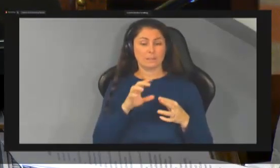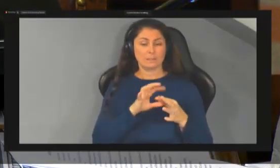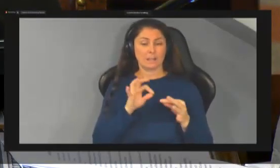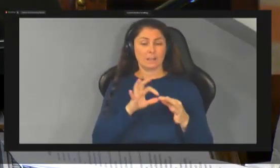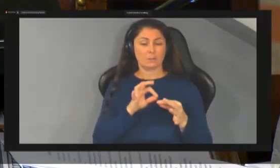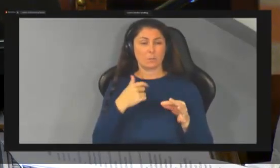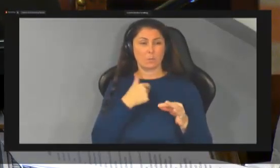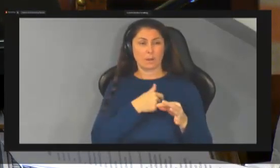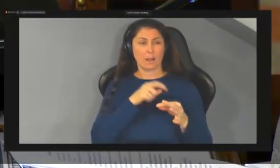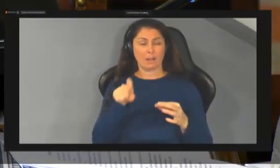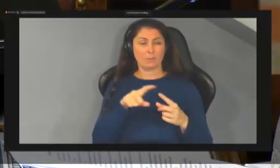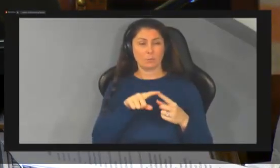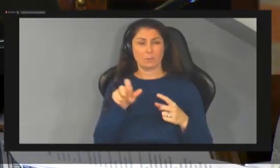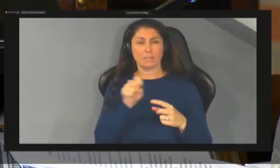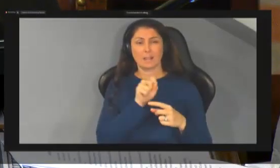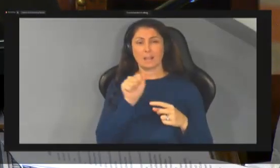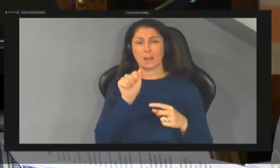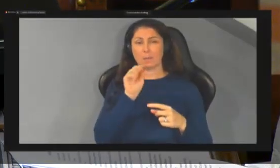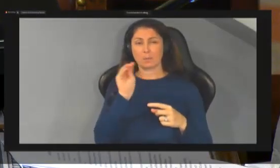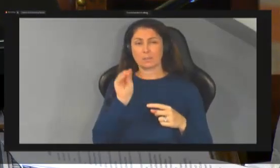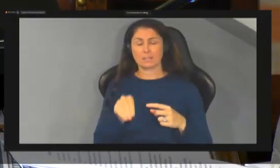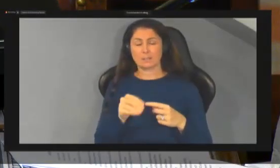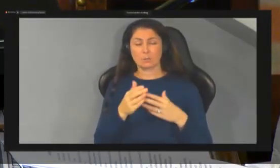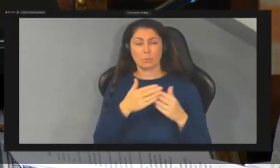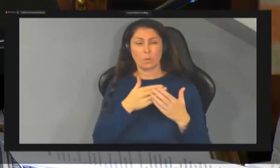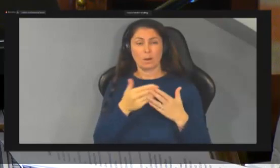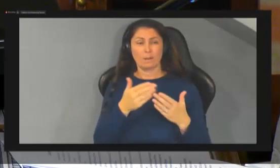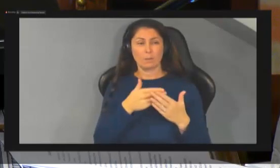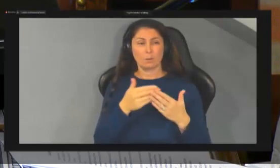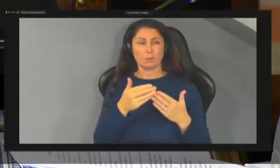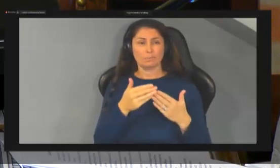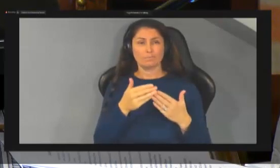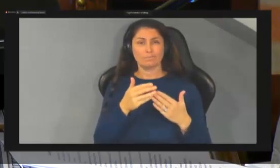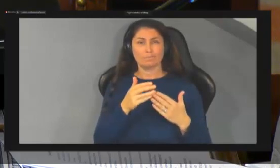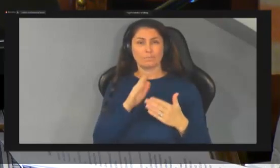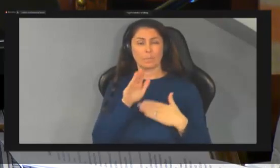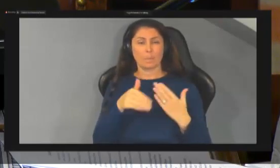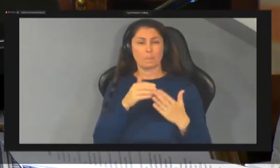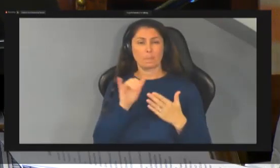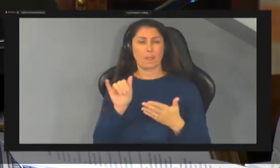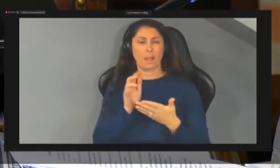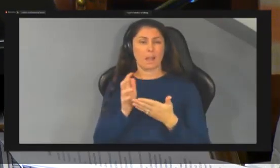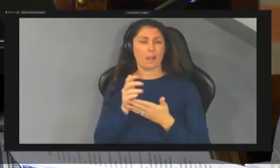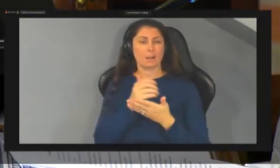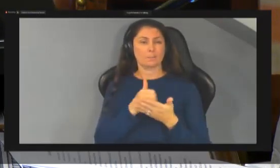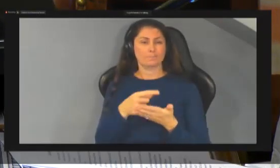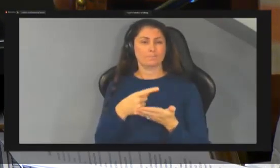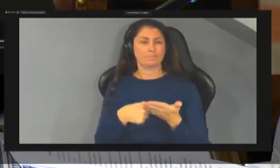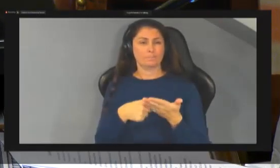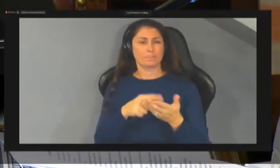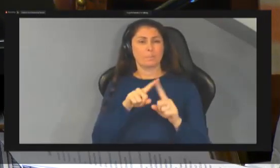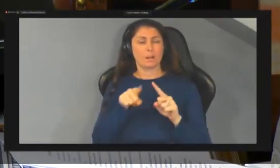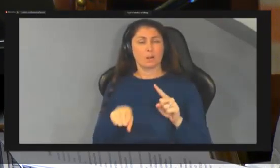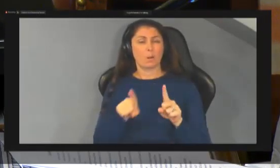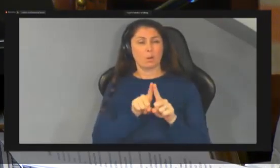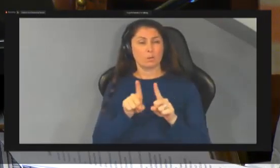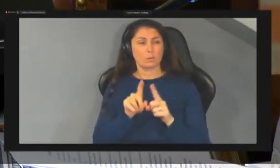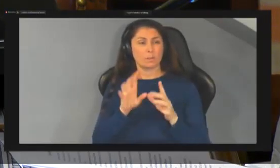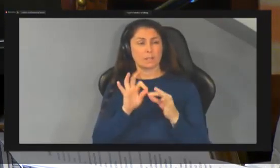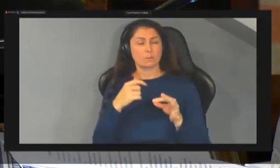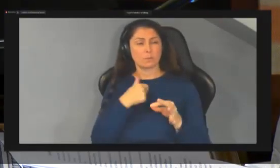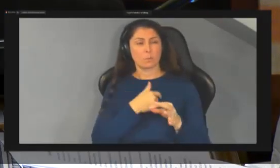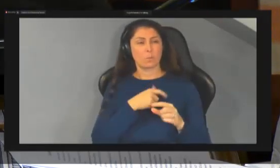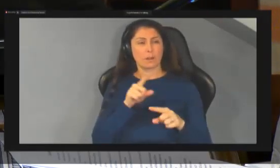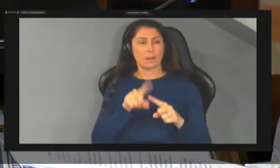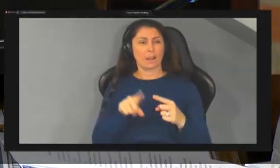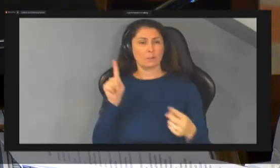take a percentage of whatever all the, you know, collective bargaining, you can explain that, but it also says that we can't diminish our pay,